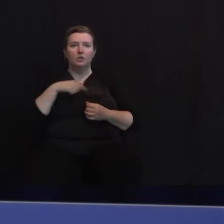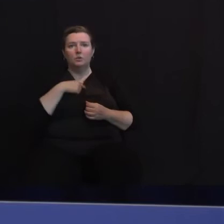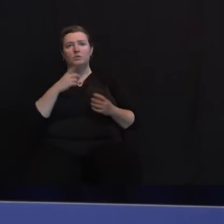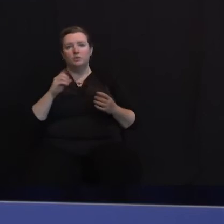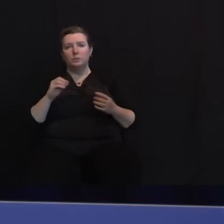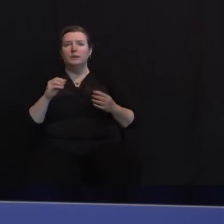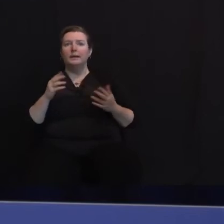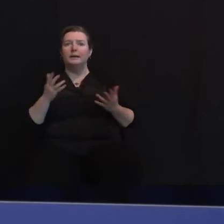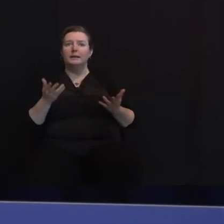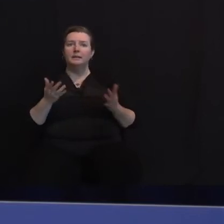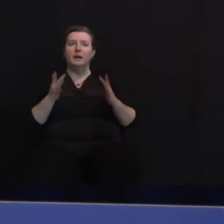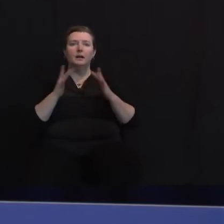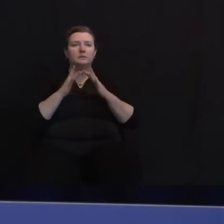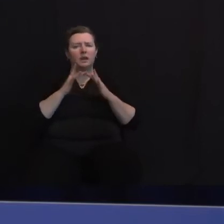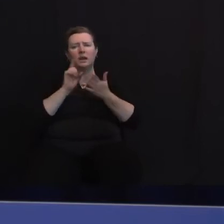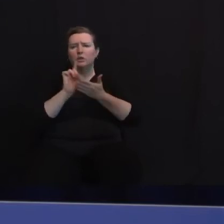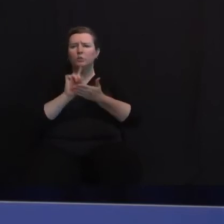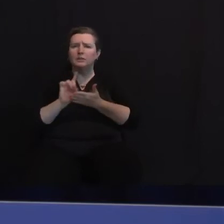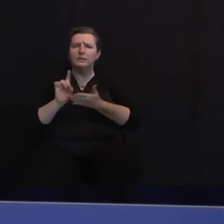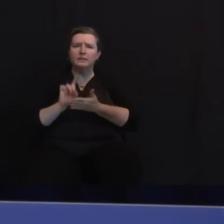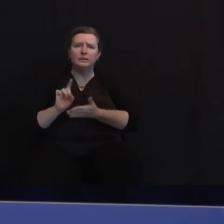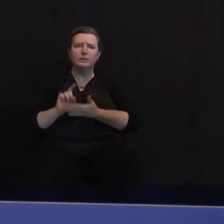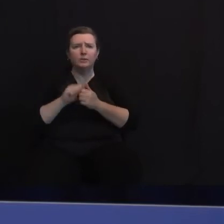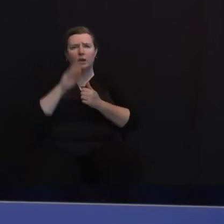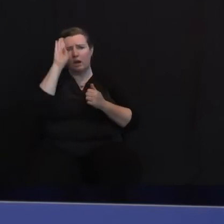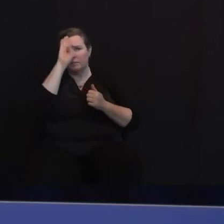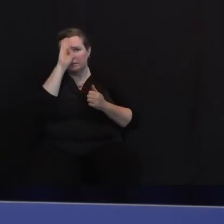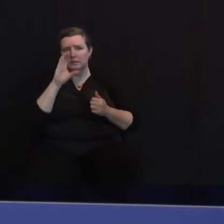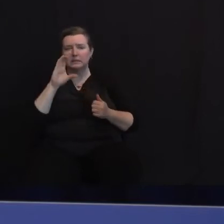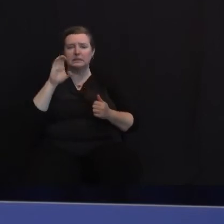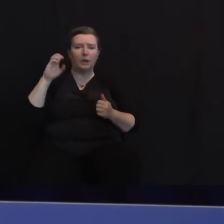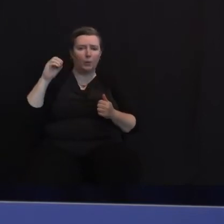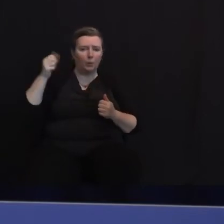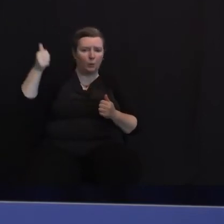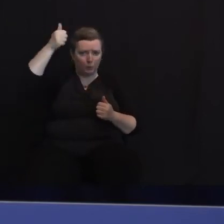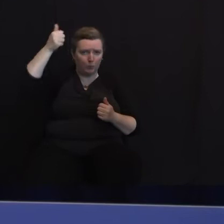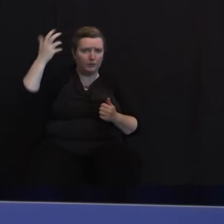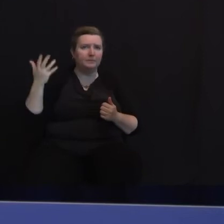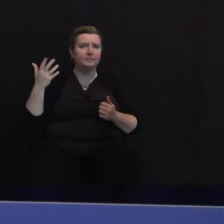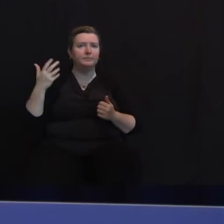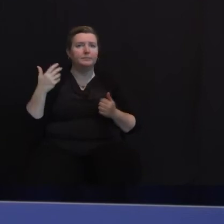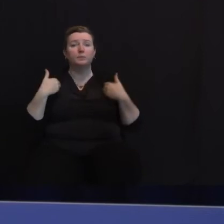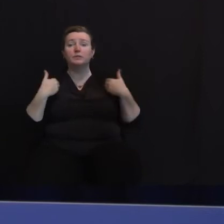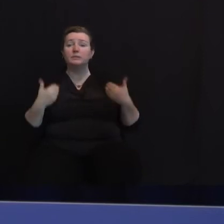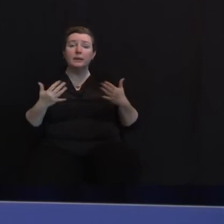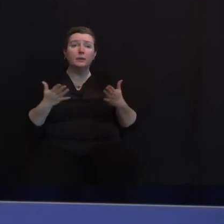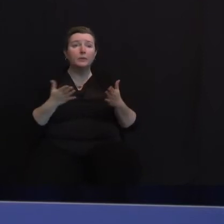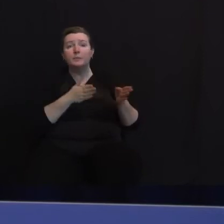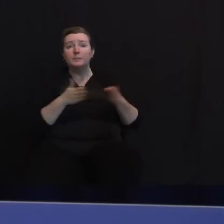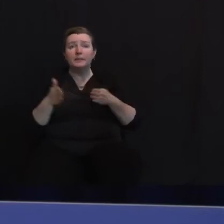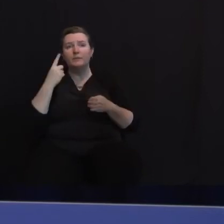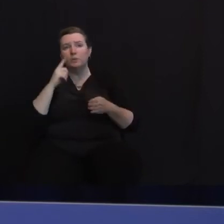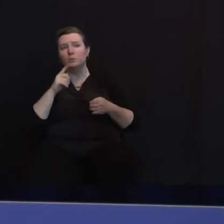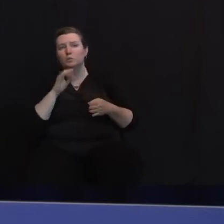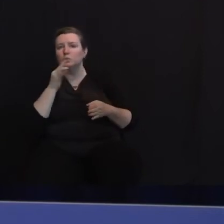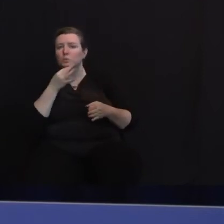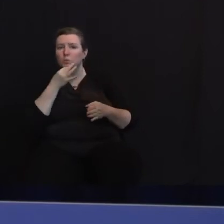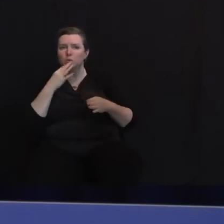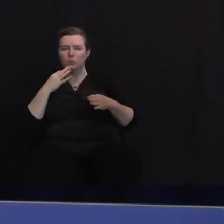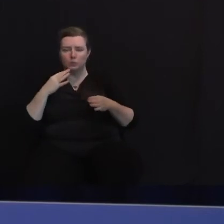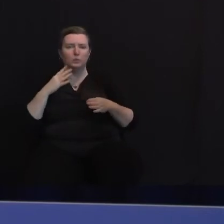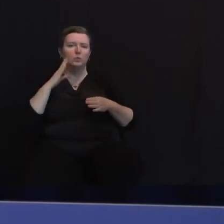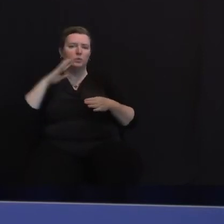from our regions. We are preparing for the predictive surge that may start